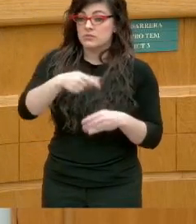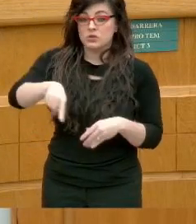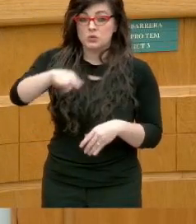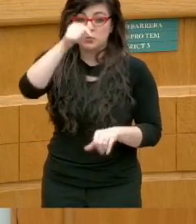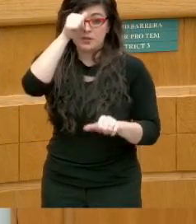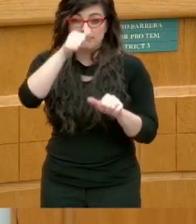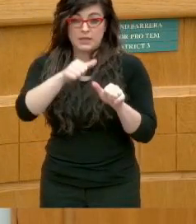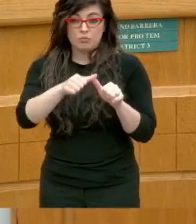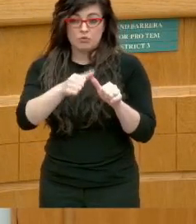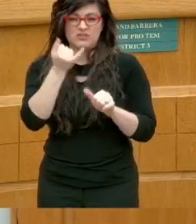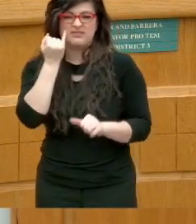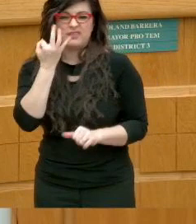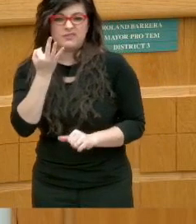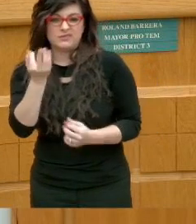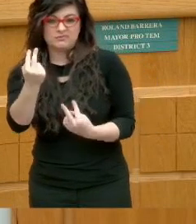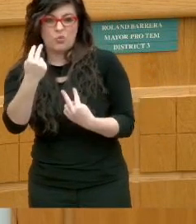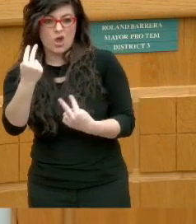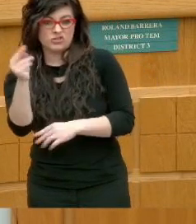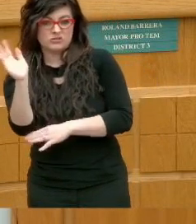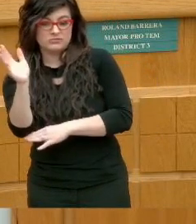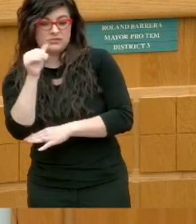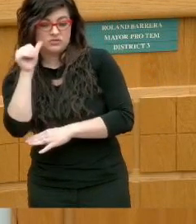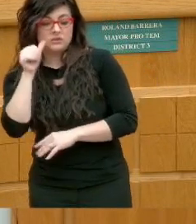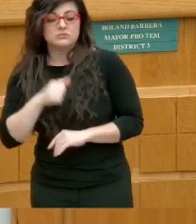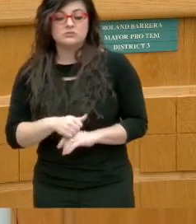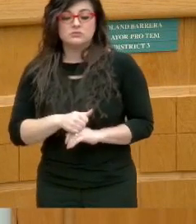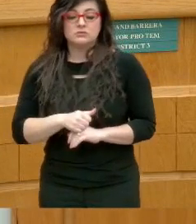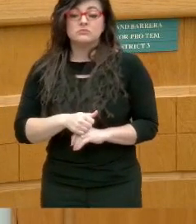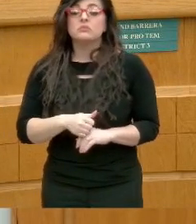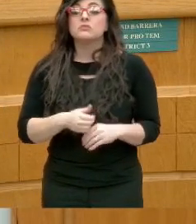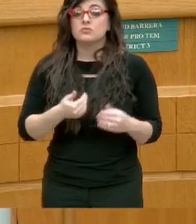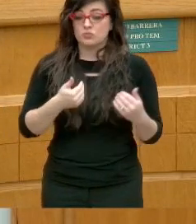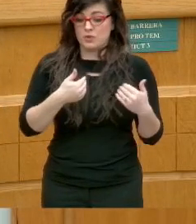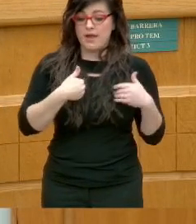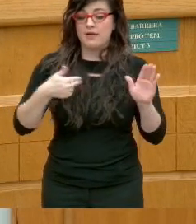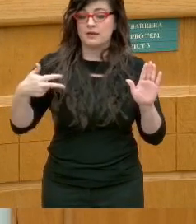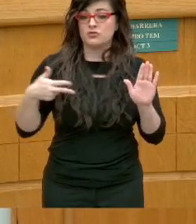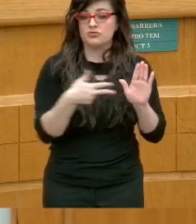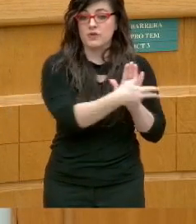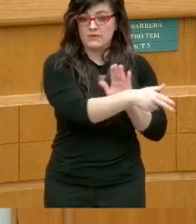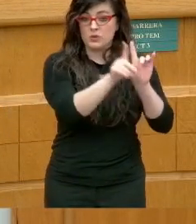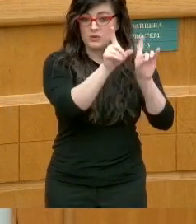in yesterday, we did a drive-through testing site at the